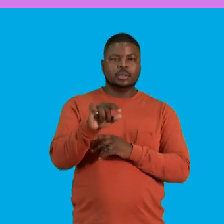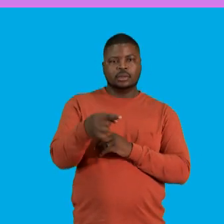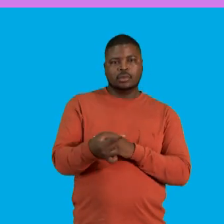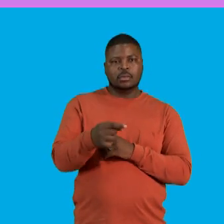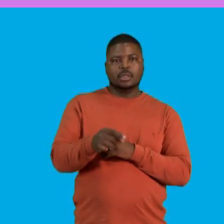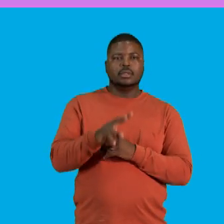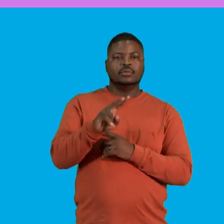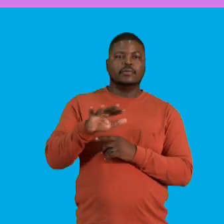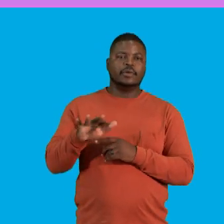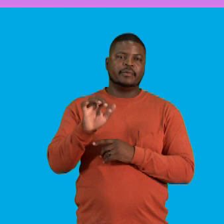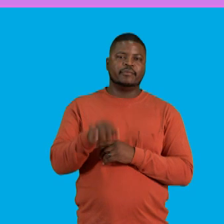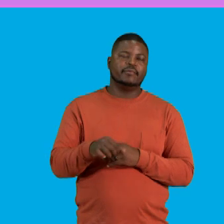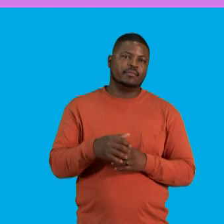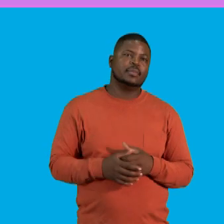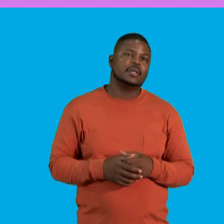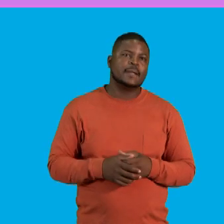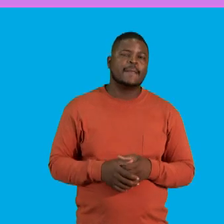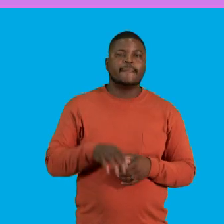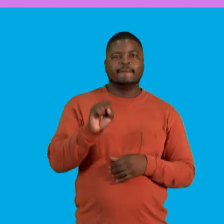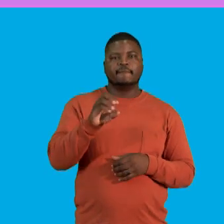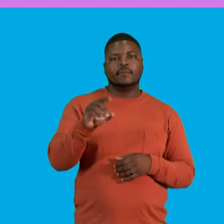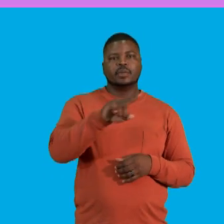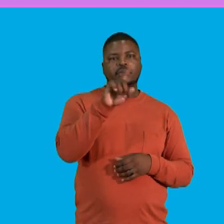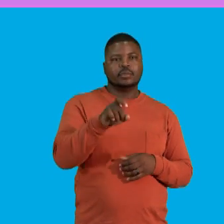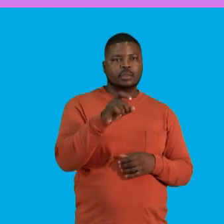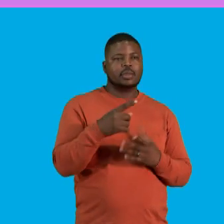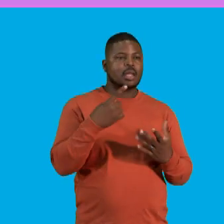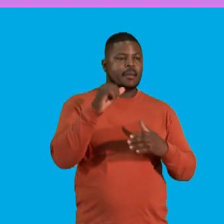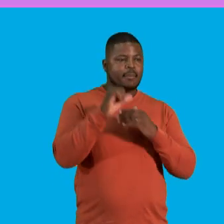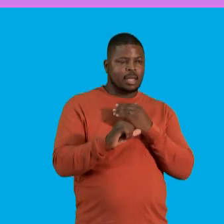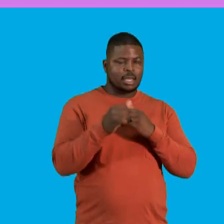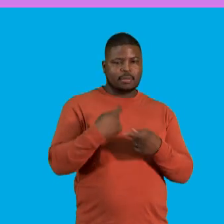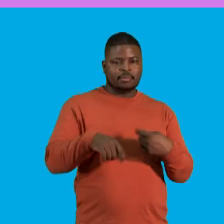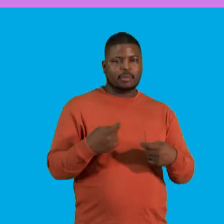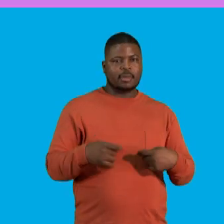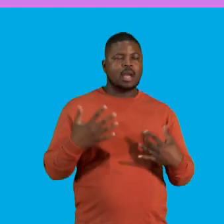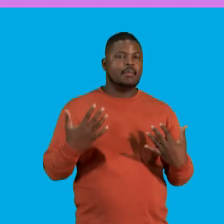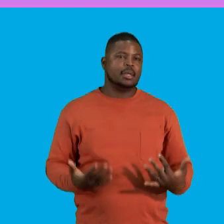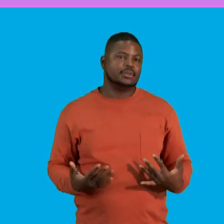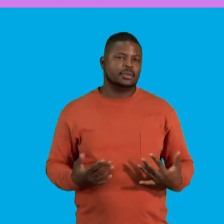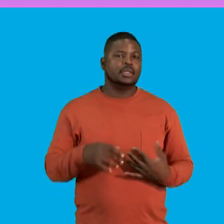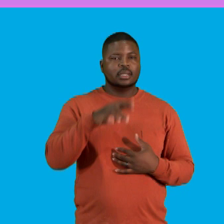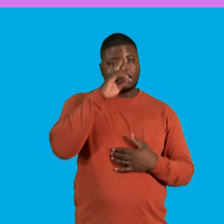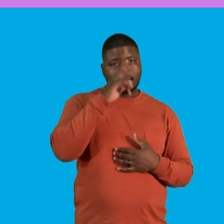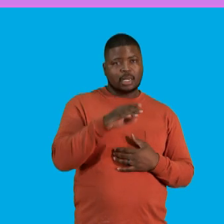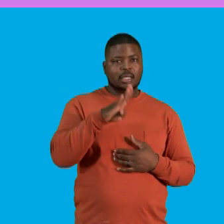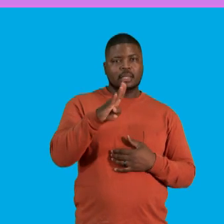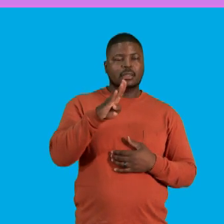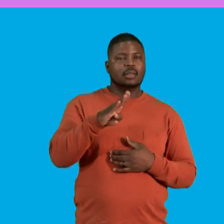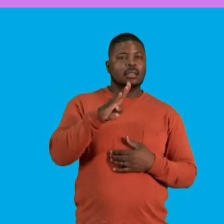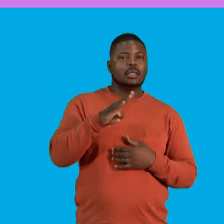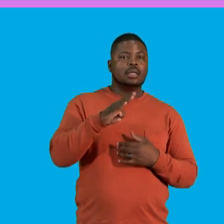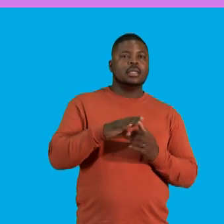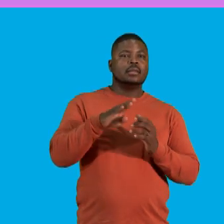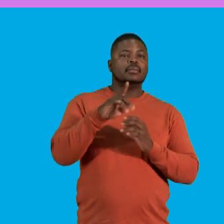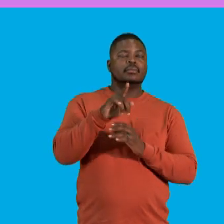126 Rand 25 cents. The question just requested us what will her monthly be. So now remember, these are two